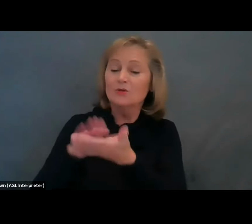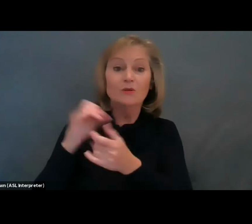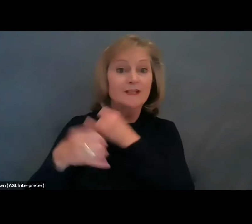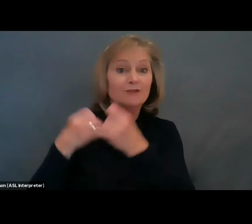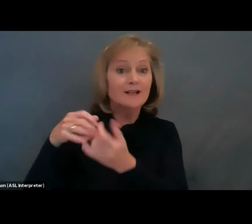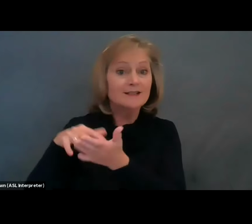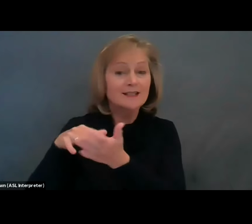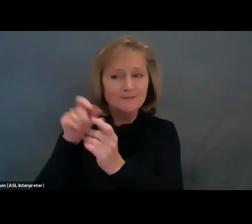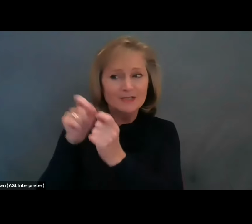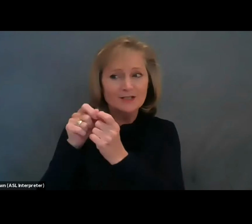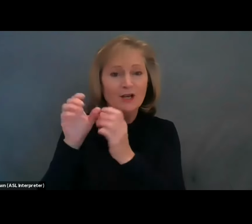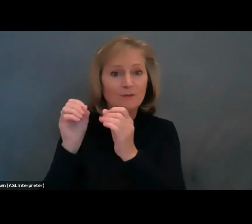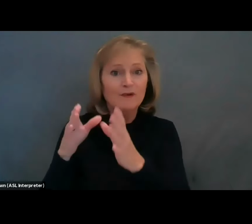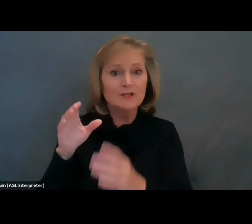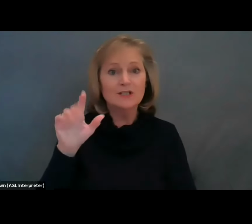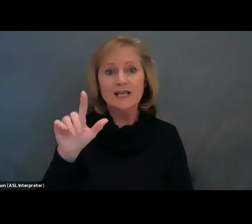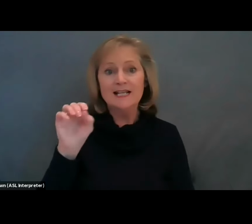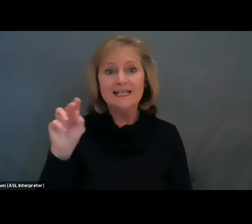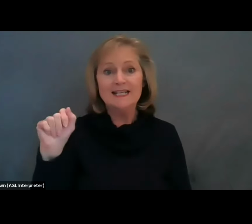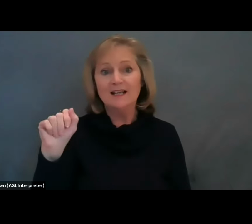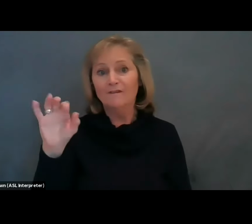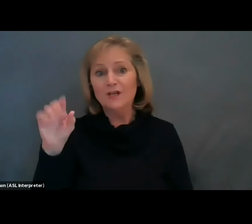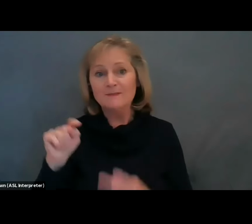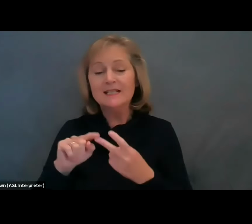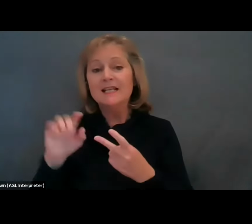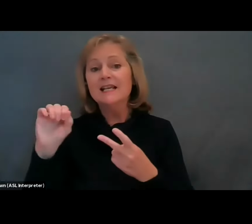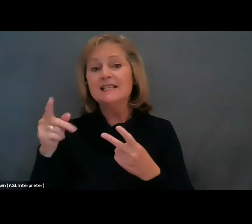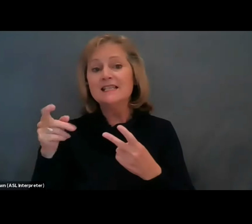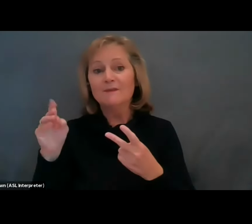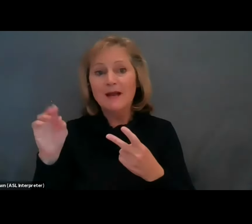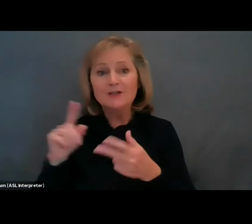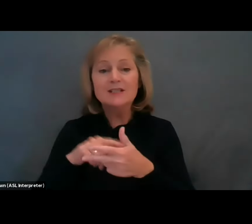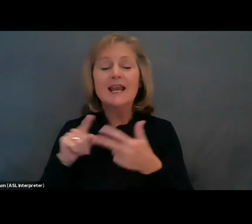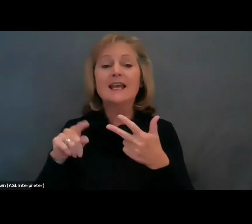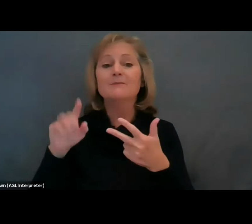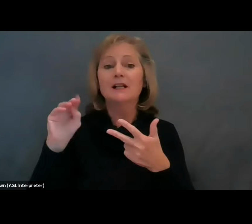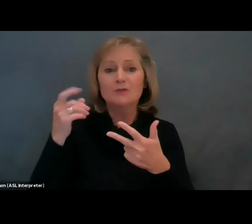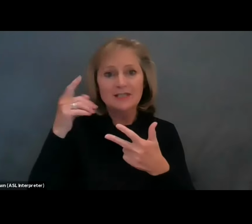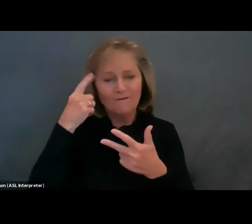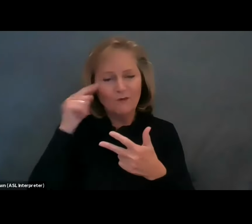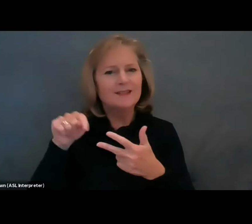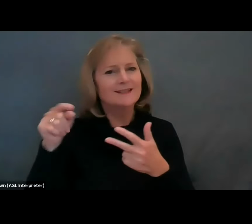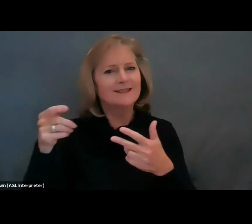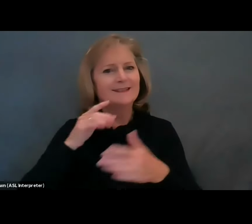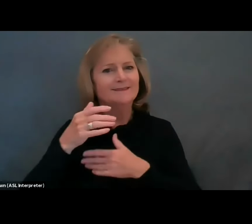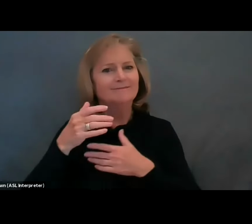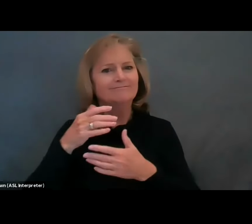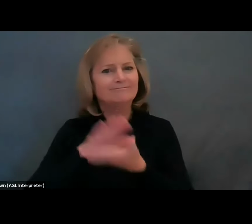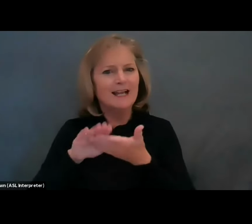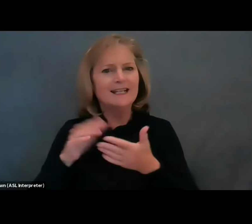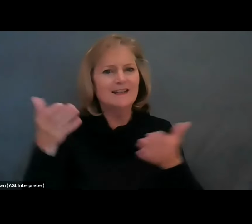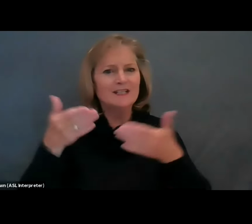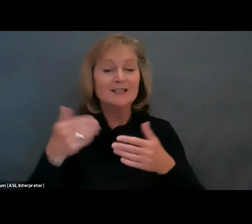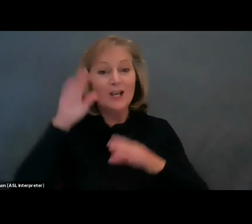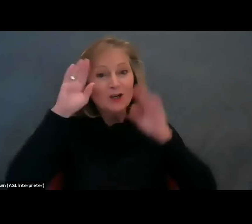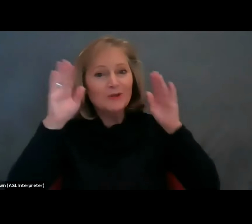Studies, particularly Professor Leila Fernandez, Stephen Myers, and Megan McCloskey for this kind invitation. I bring greetings